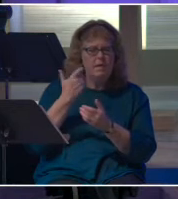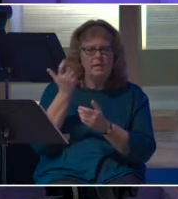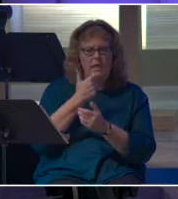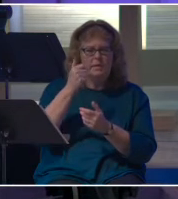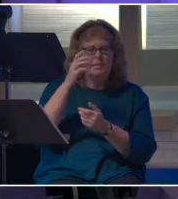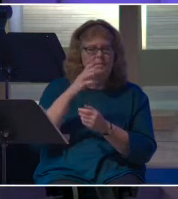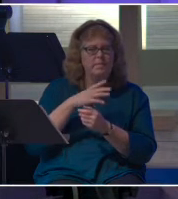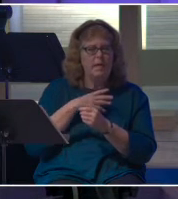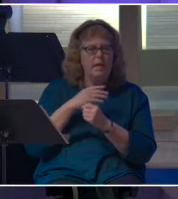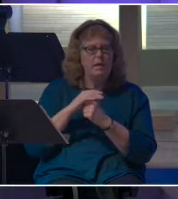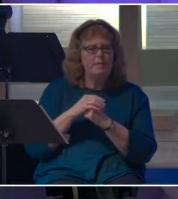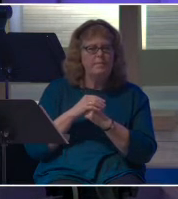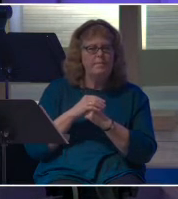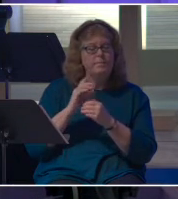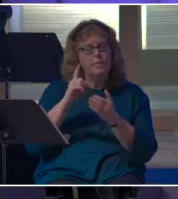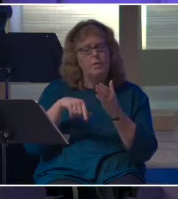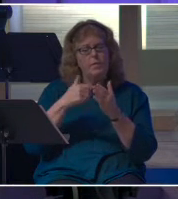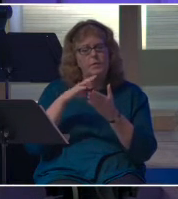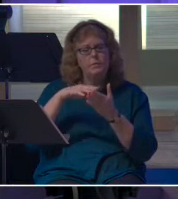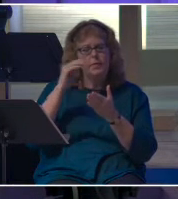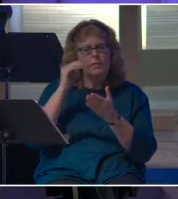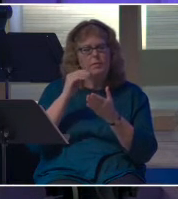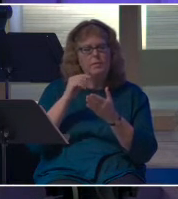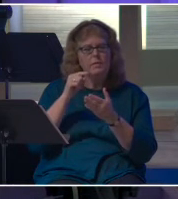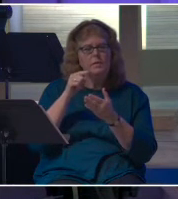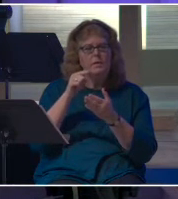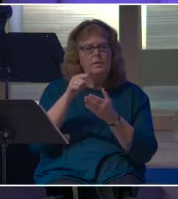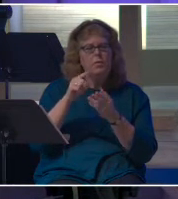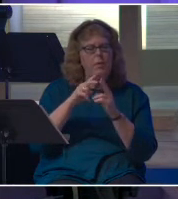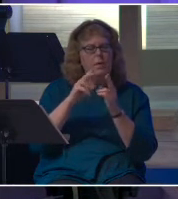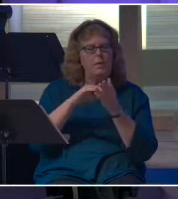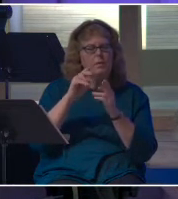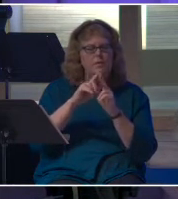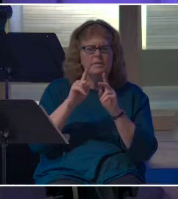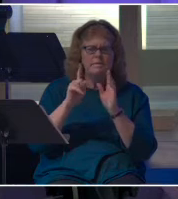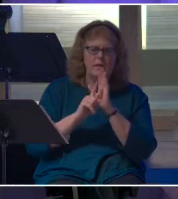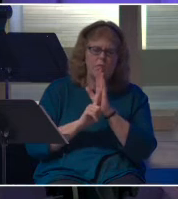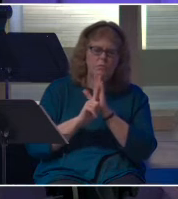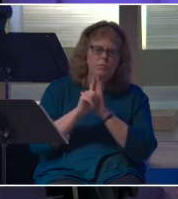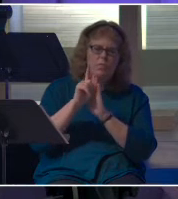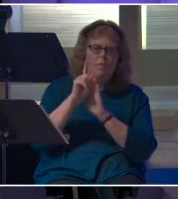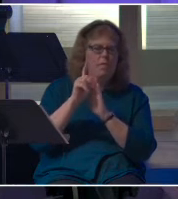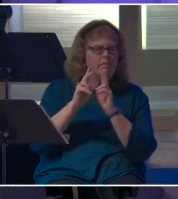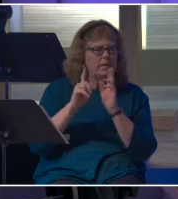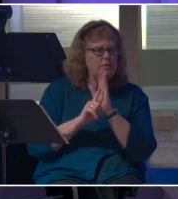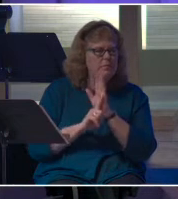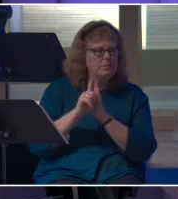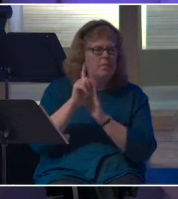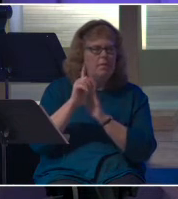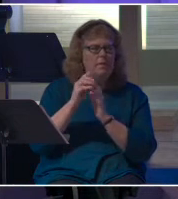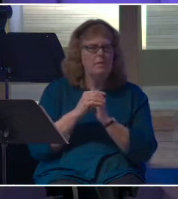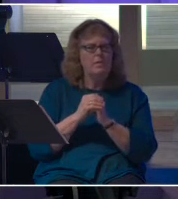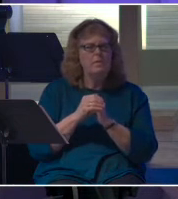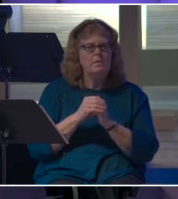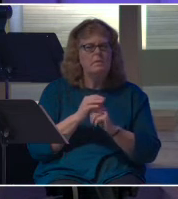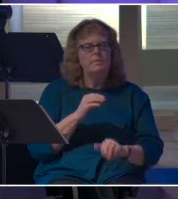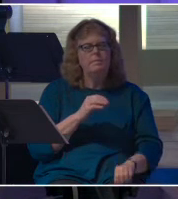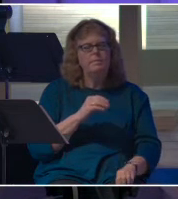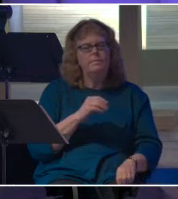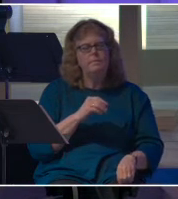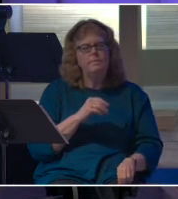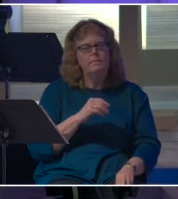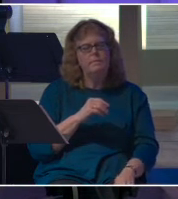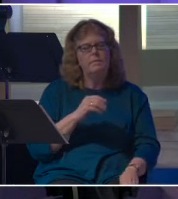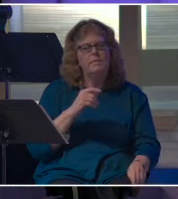guy. What else do we learn? We learn that he's very tall. He's very tall. And